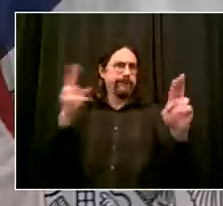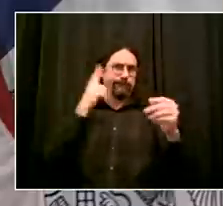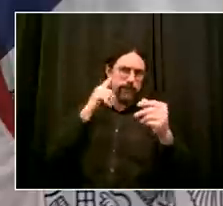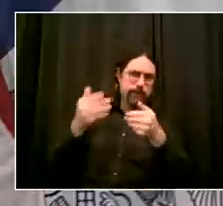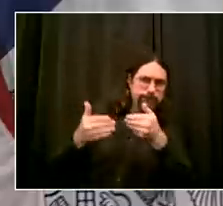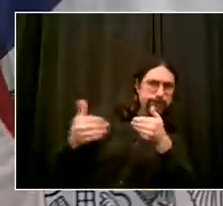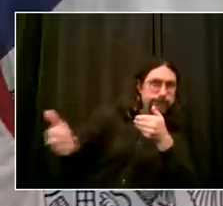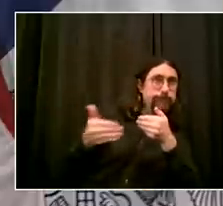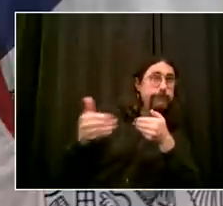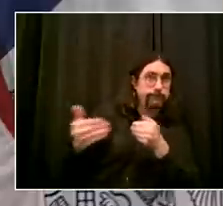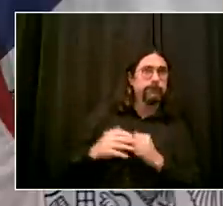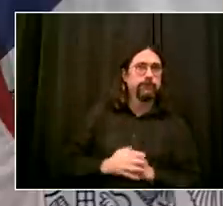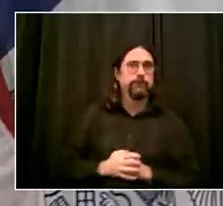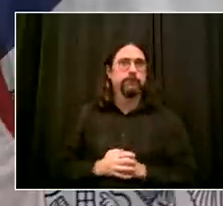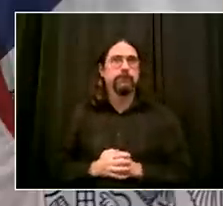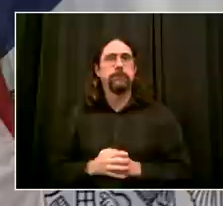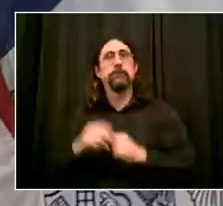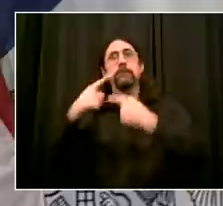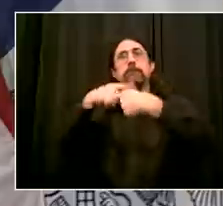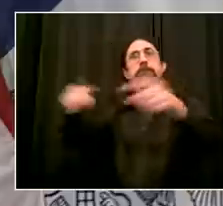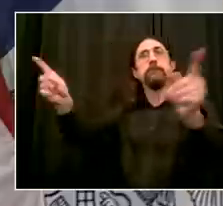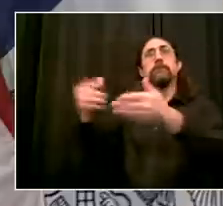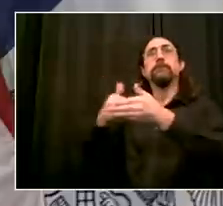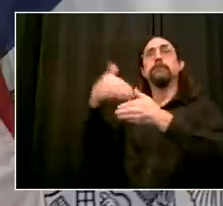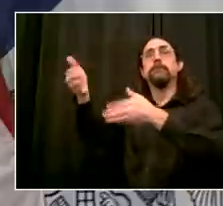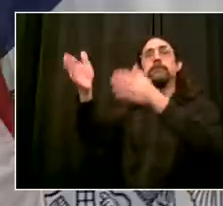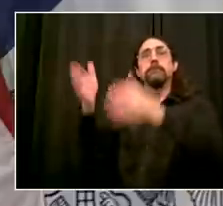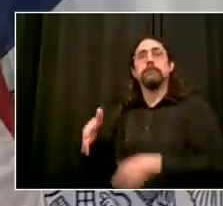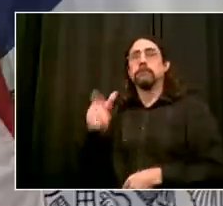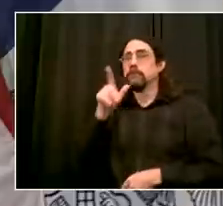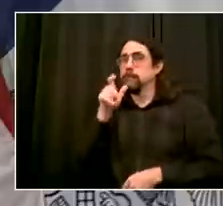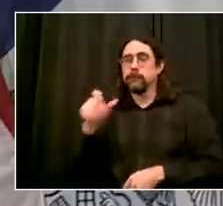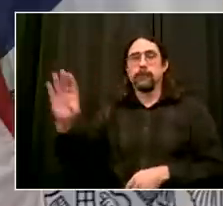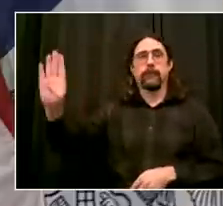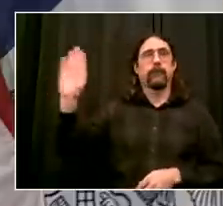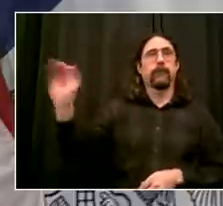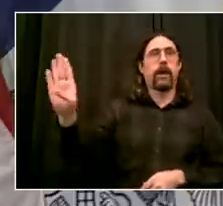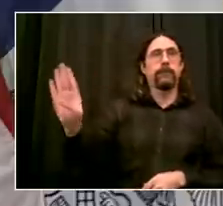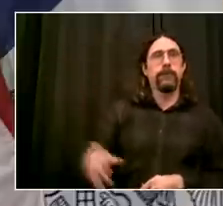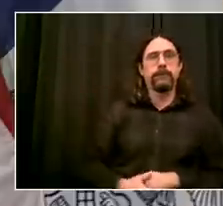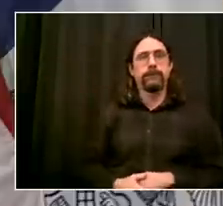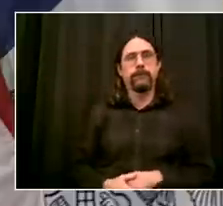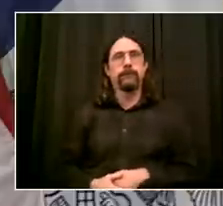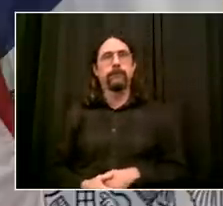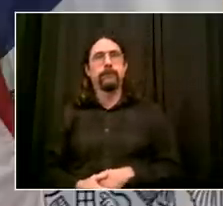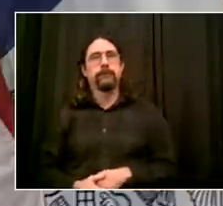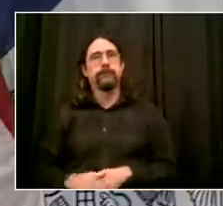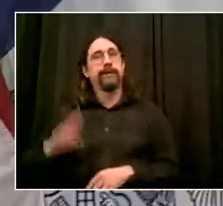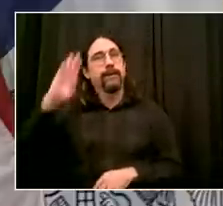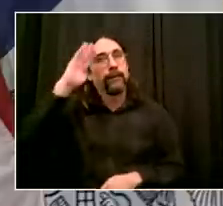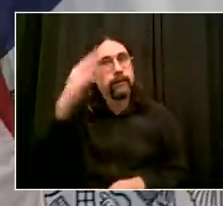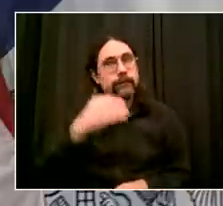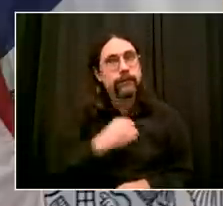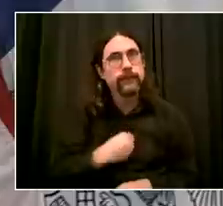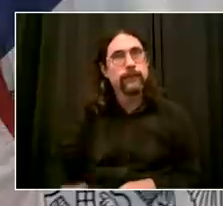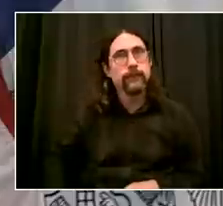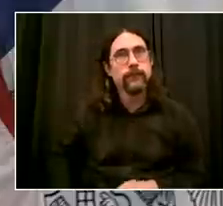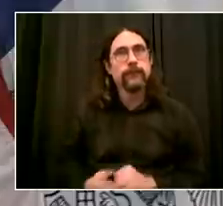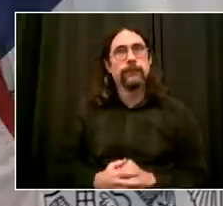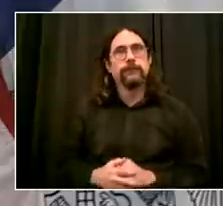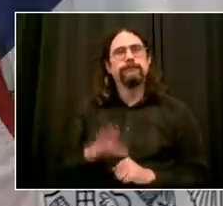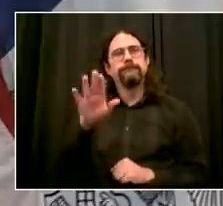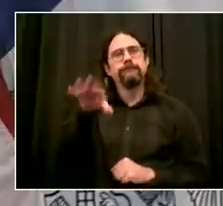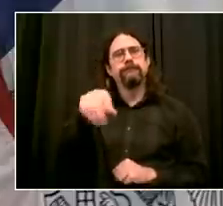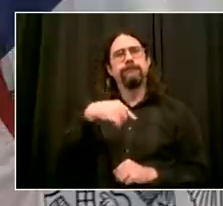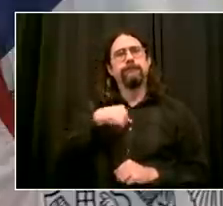Yes, Mr. Mayor. I just wanted to ask you, why should members of Congress from districts and states poorer than New York vote